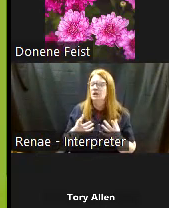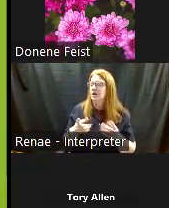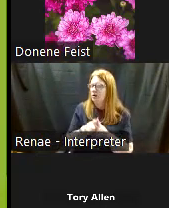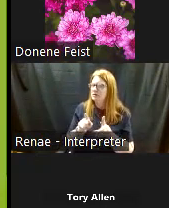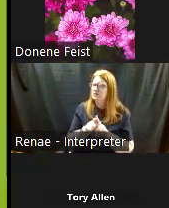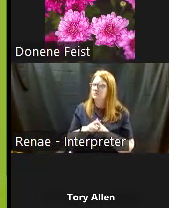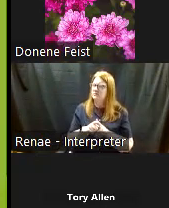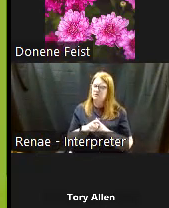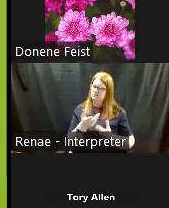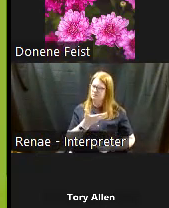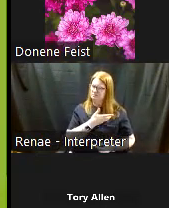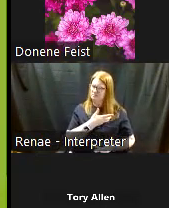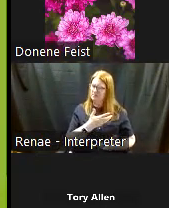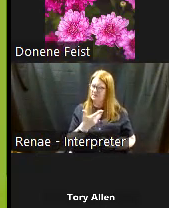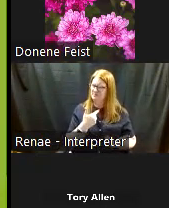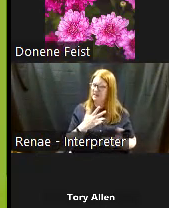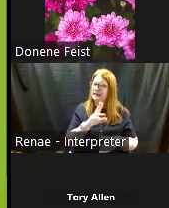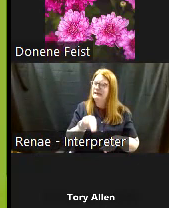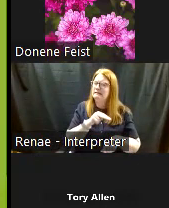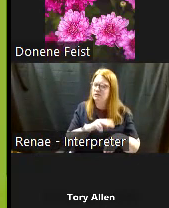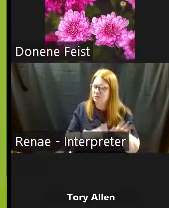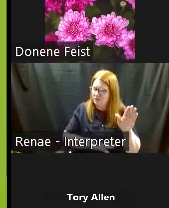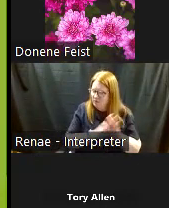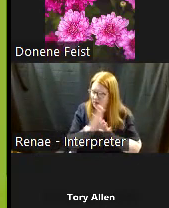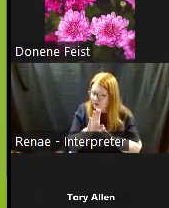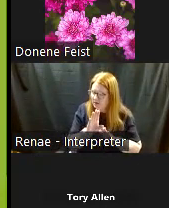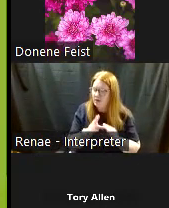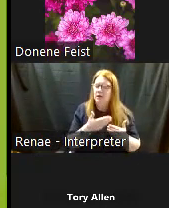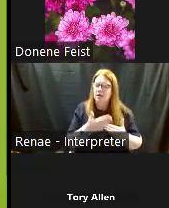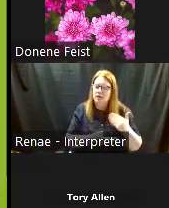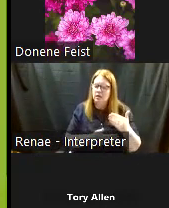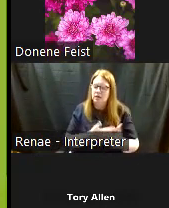development patterns, and doing everything we can not to get to a point of delay.